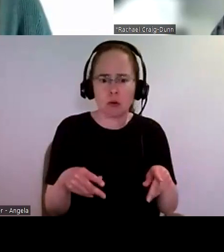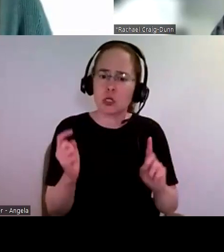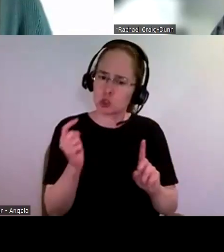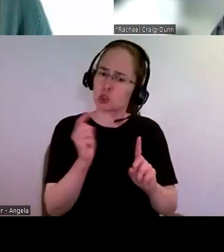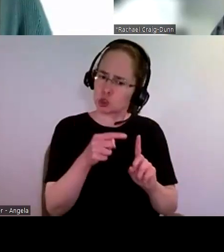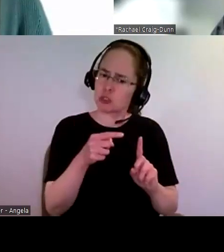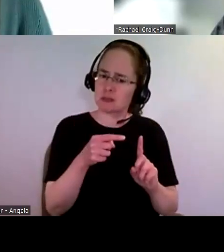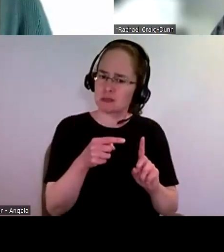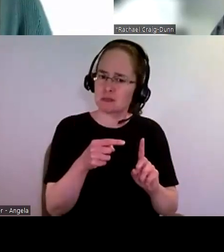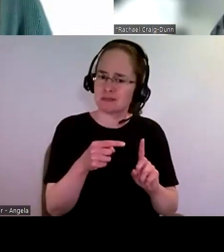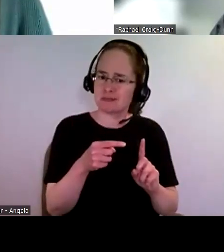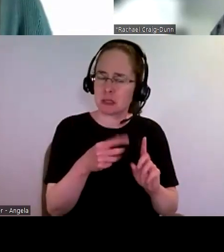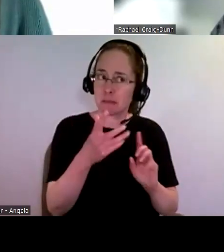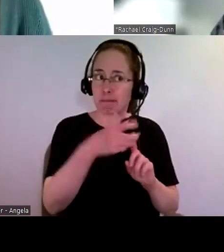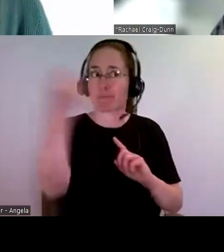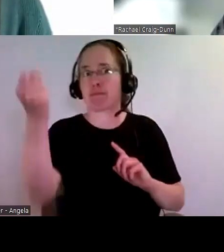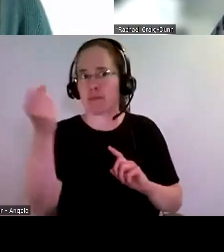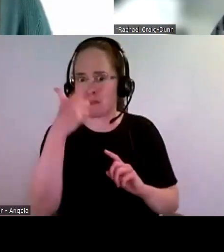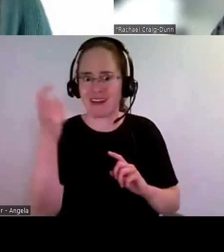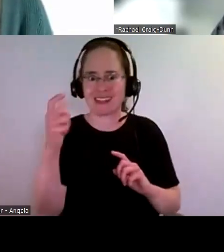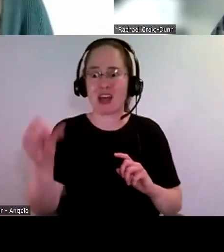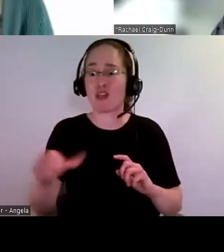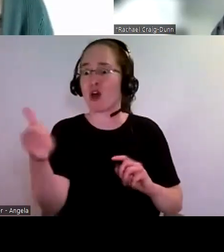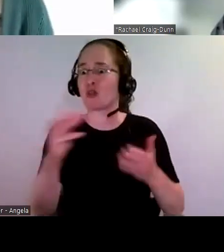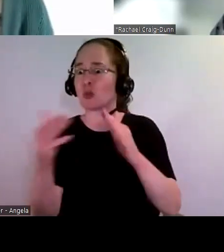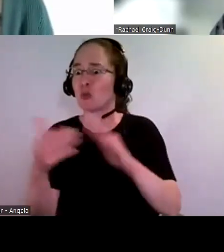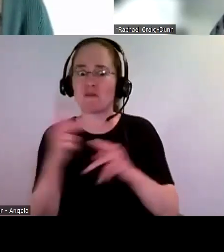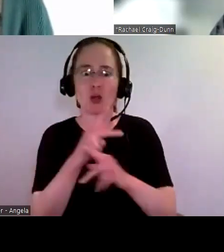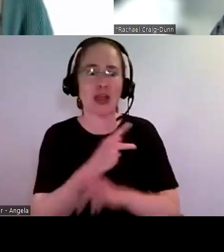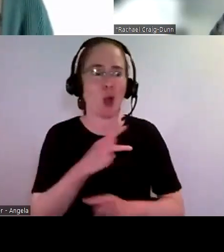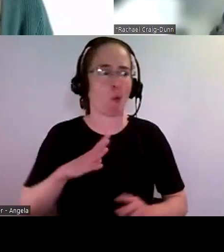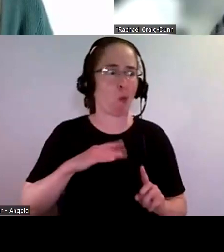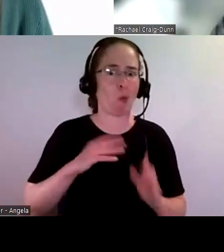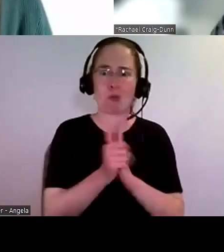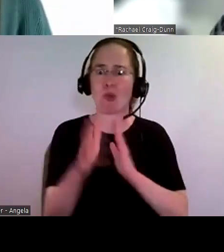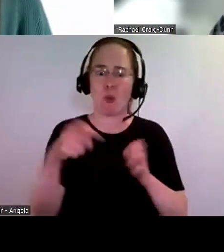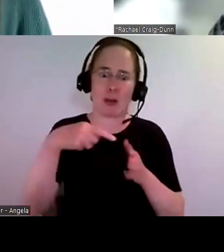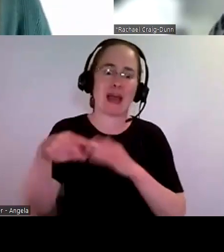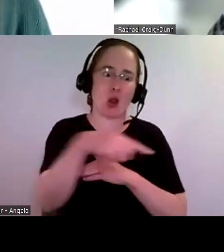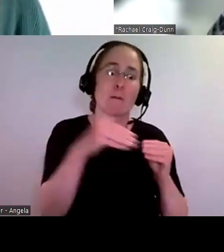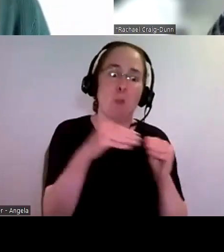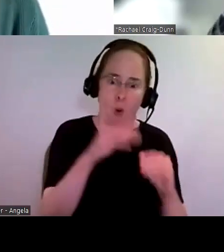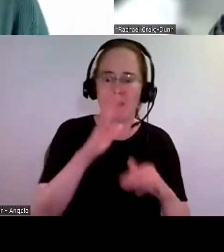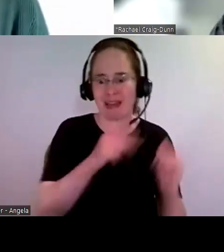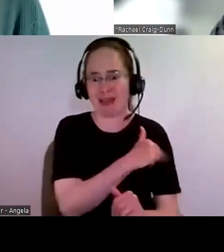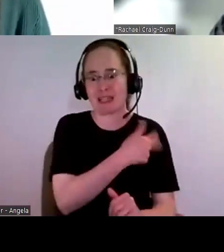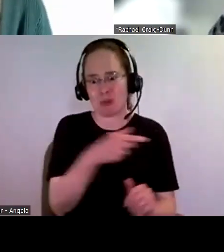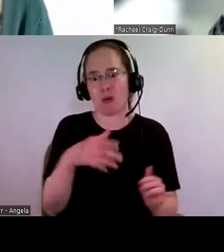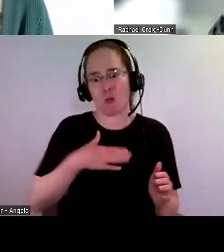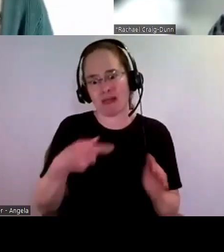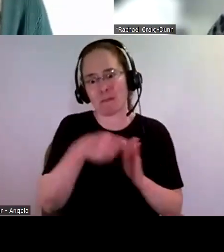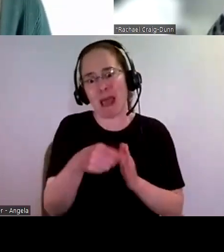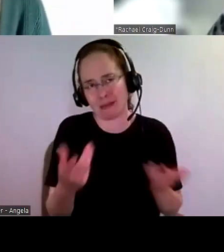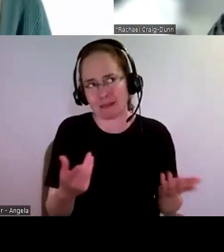got hired away from us because everybody else in the community figured out how awesome she was, and they wanted to pay her more than the hospital did,